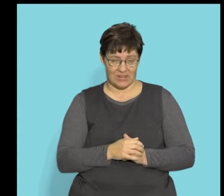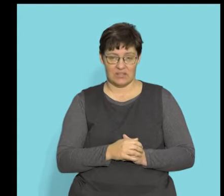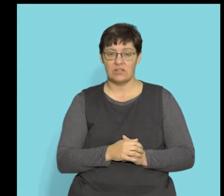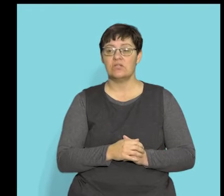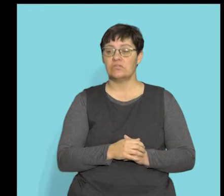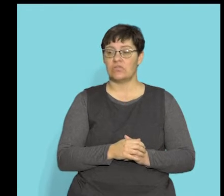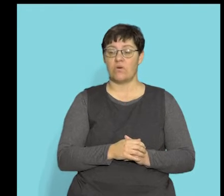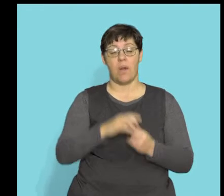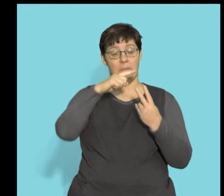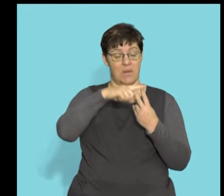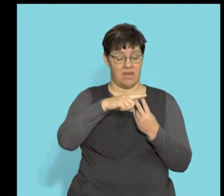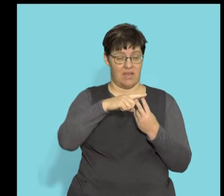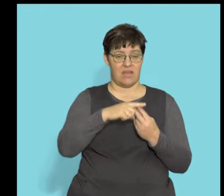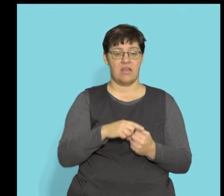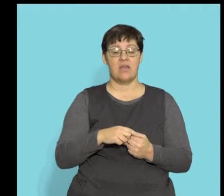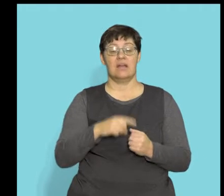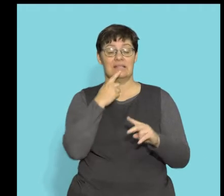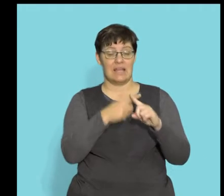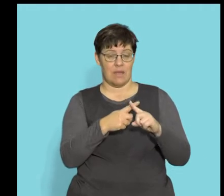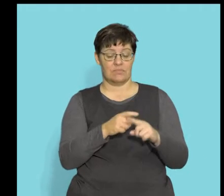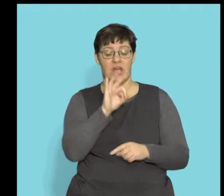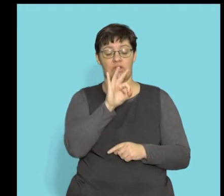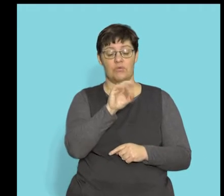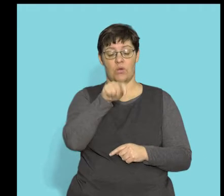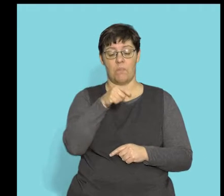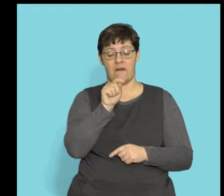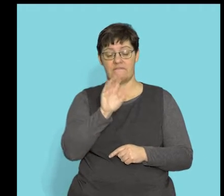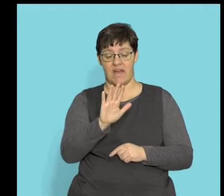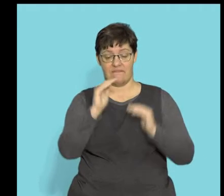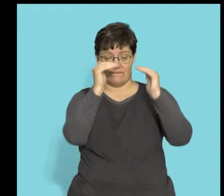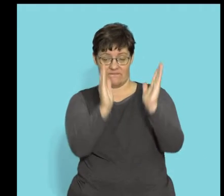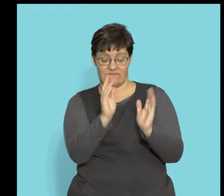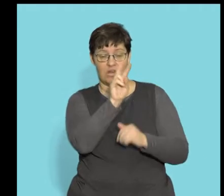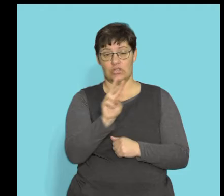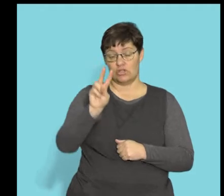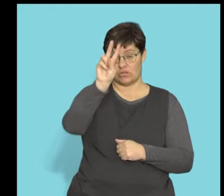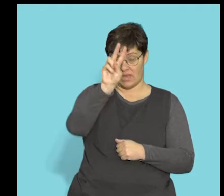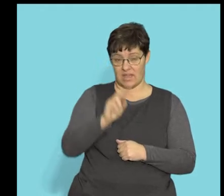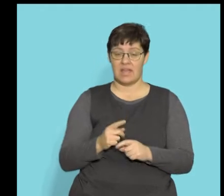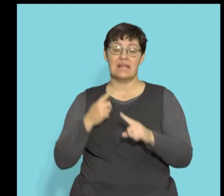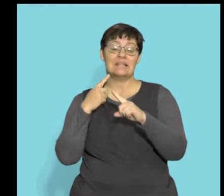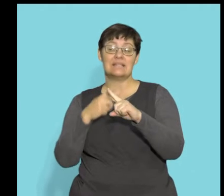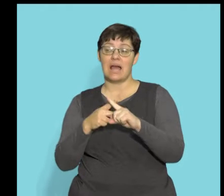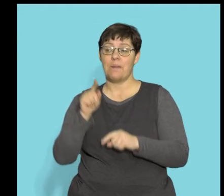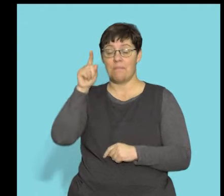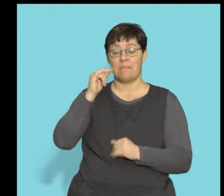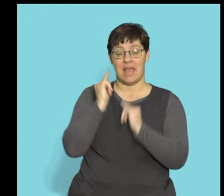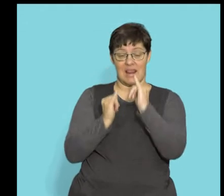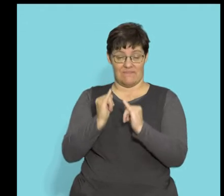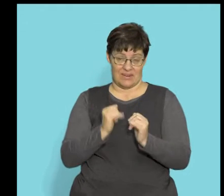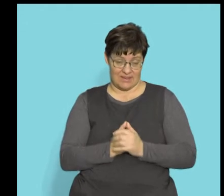3,5 centimeters. So my volume will be pi times 3,5